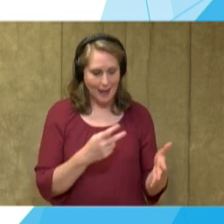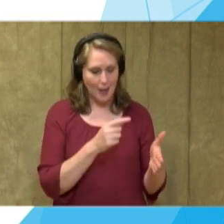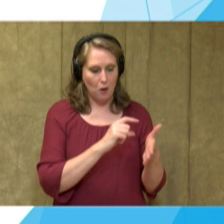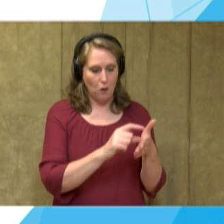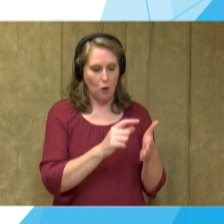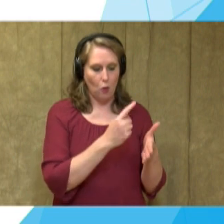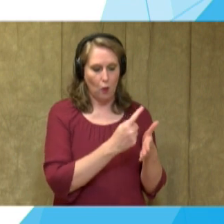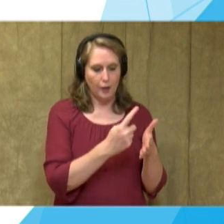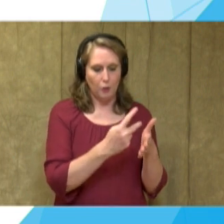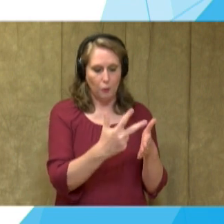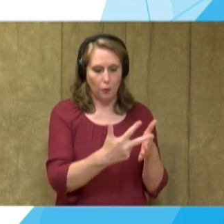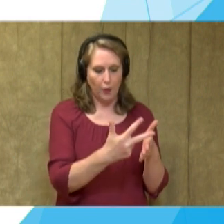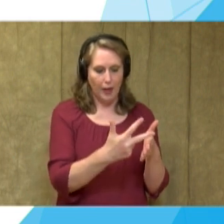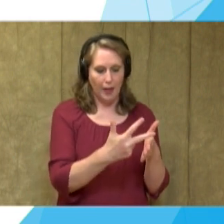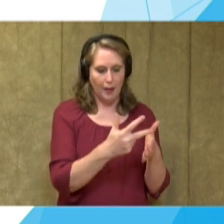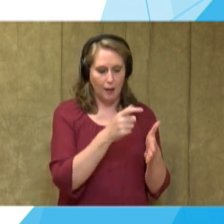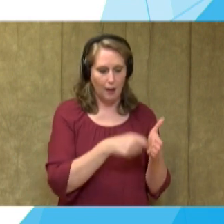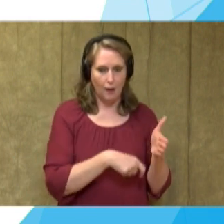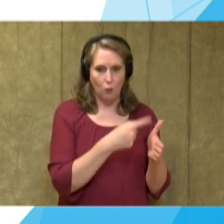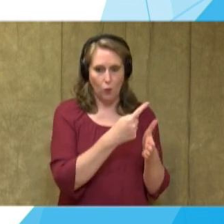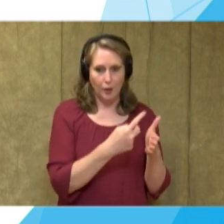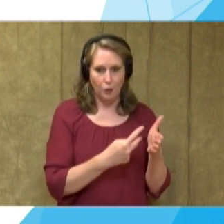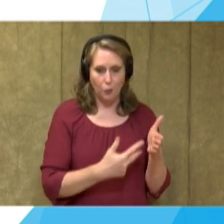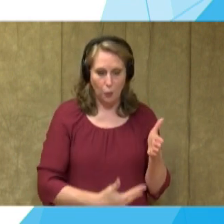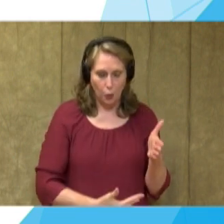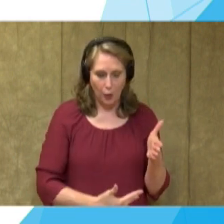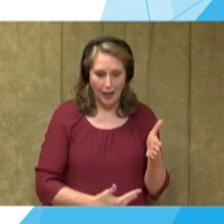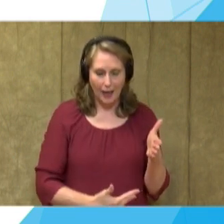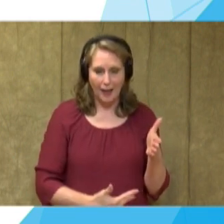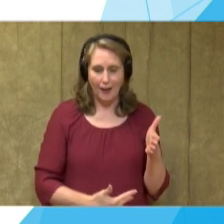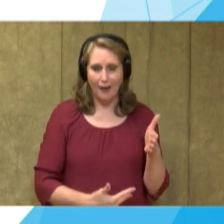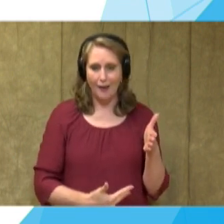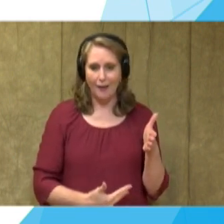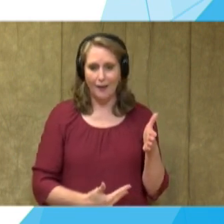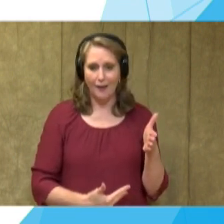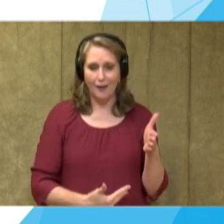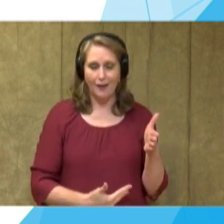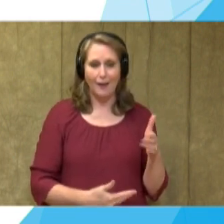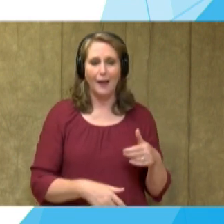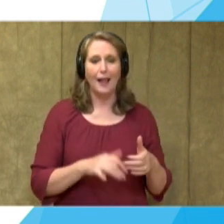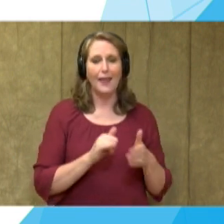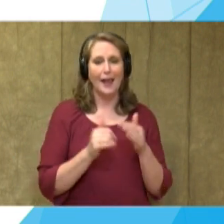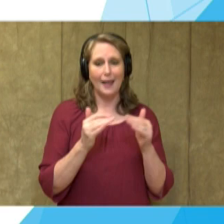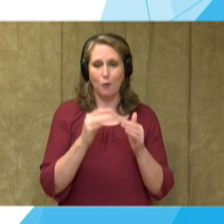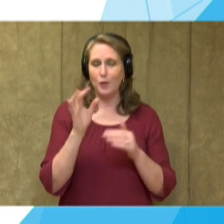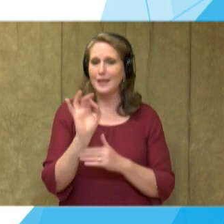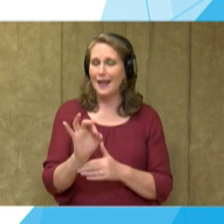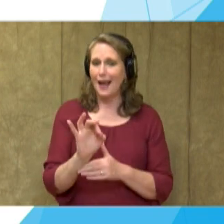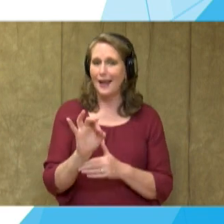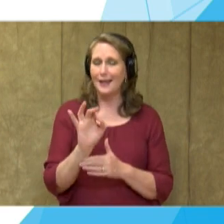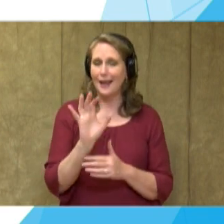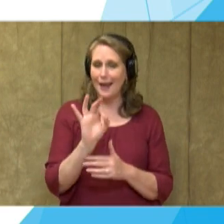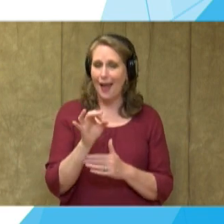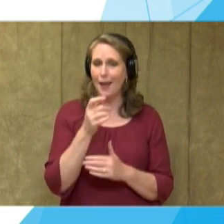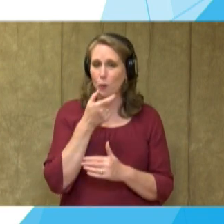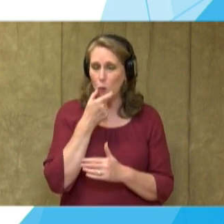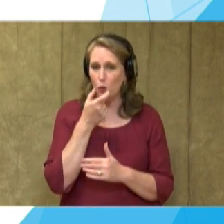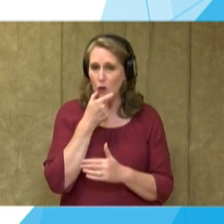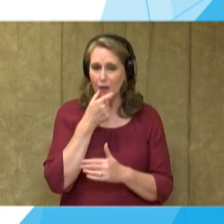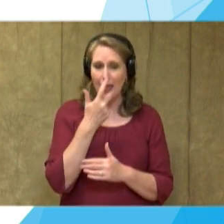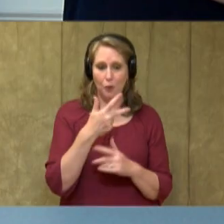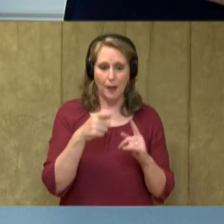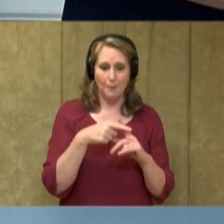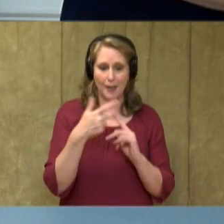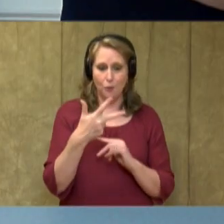3. So what would it be? 3 rows of 3 would be 9. He has 9 cookies. 3